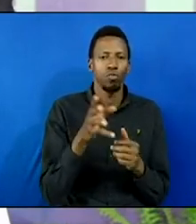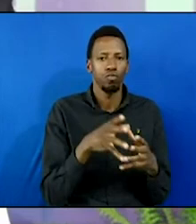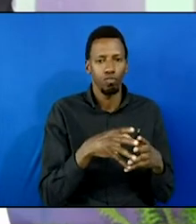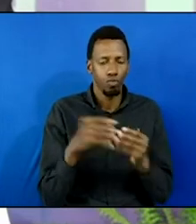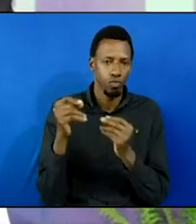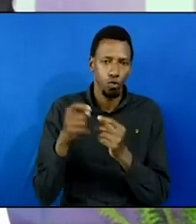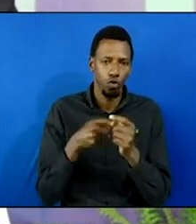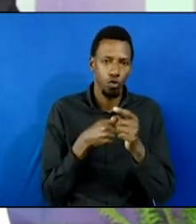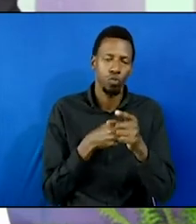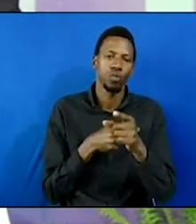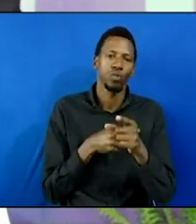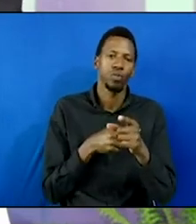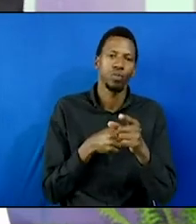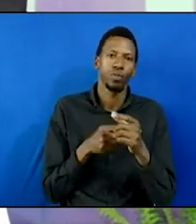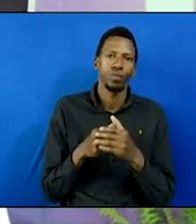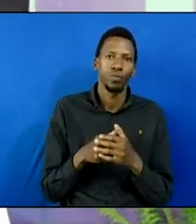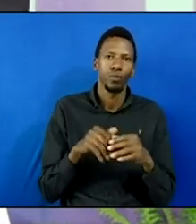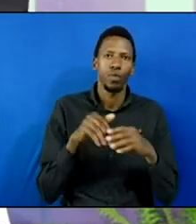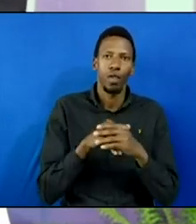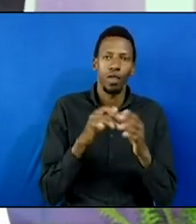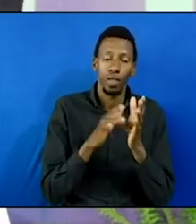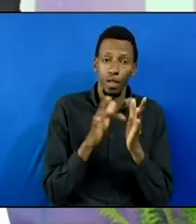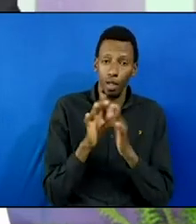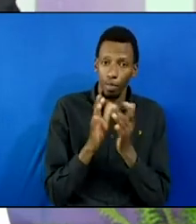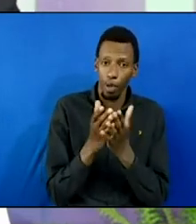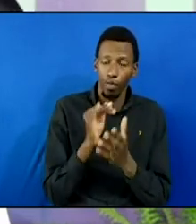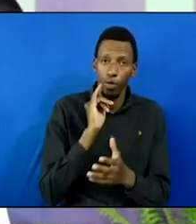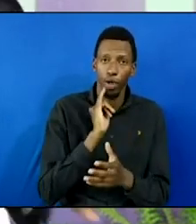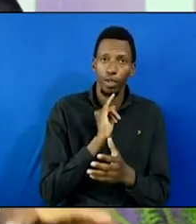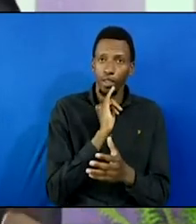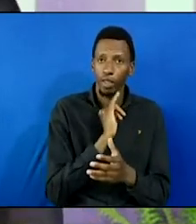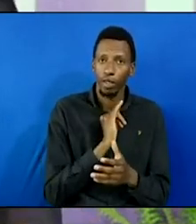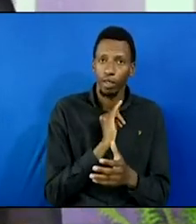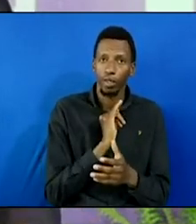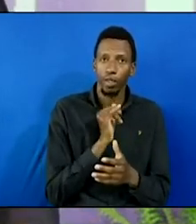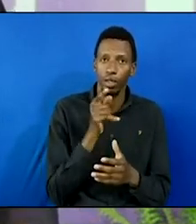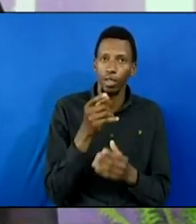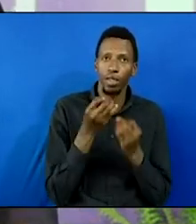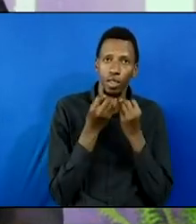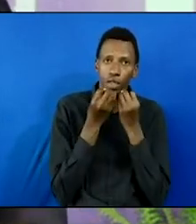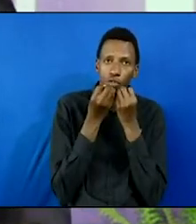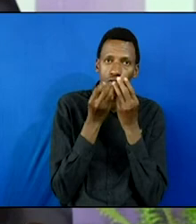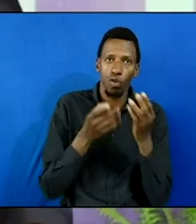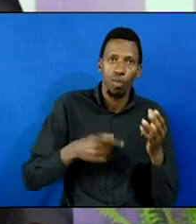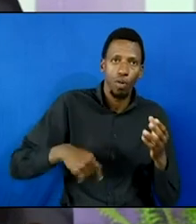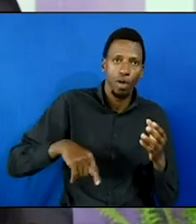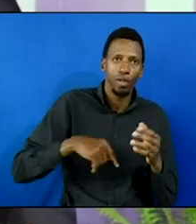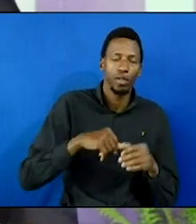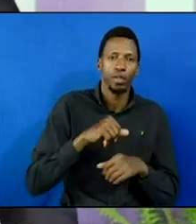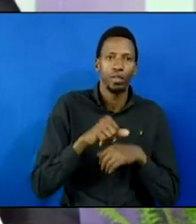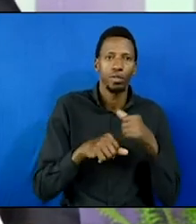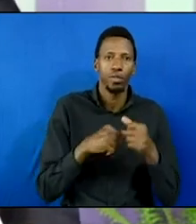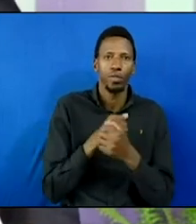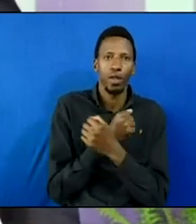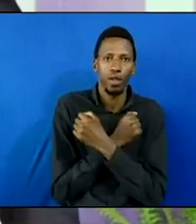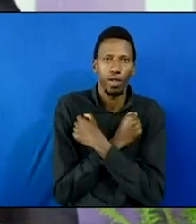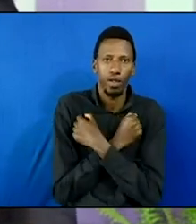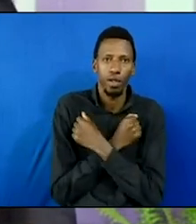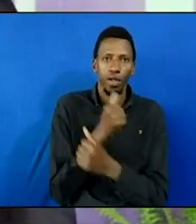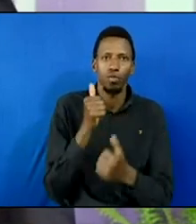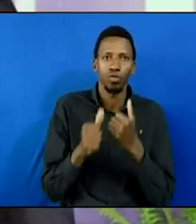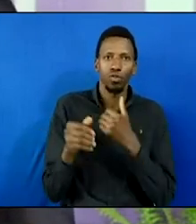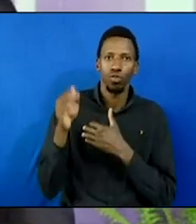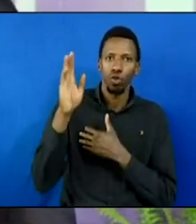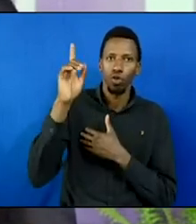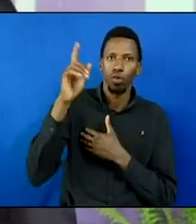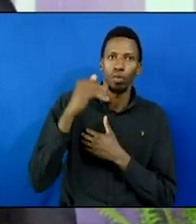from you." In the book of Isaiah lets us know of the love that God had